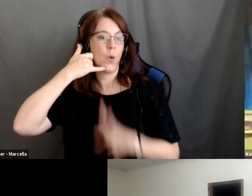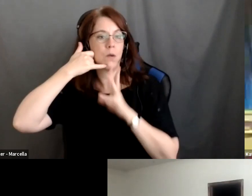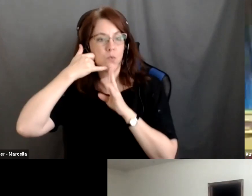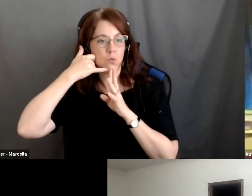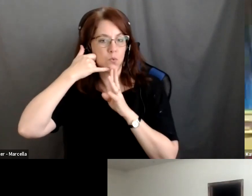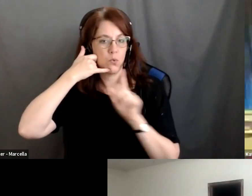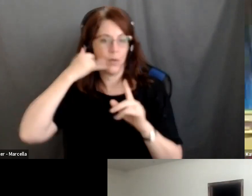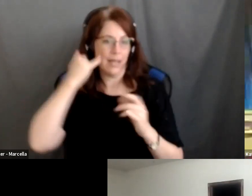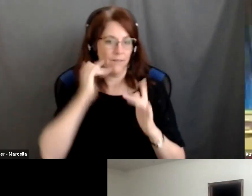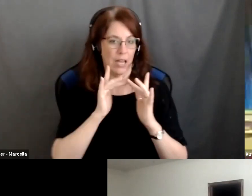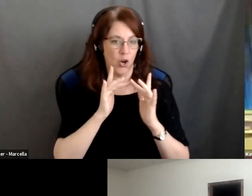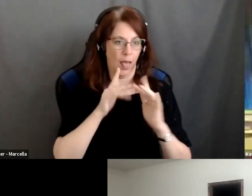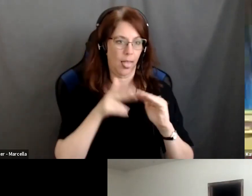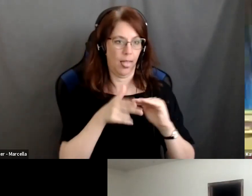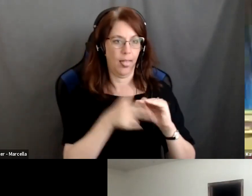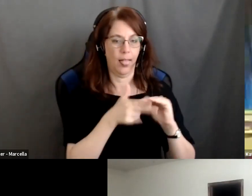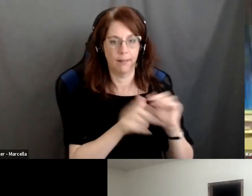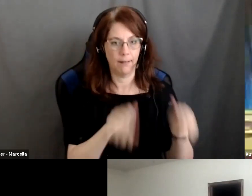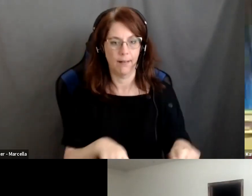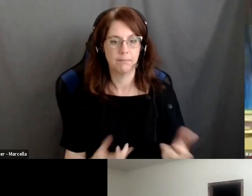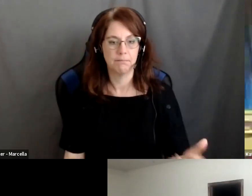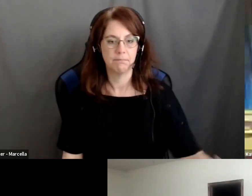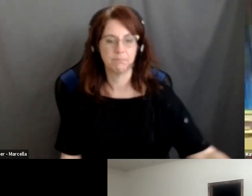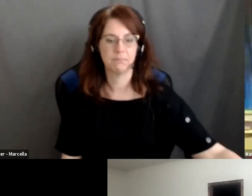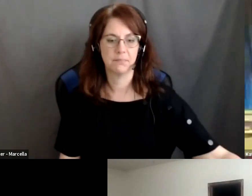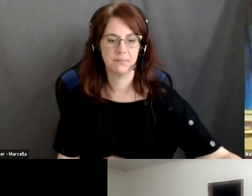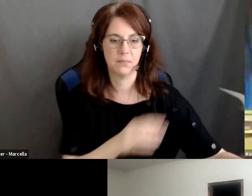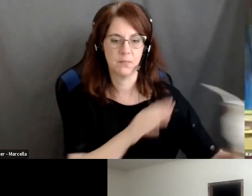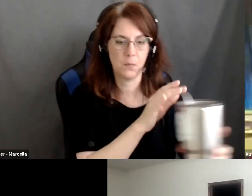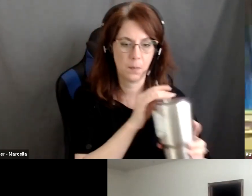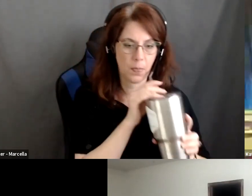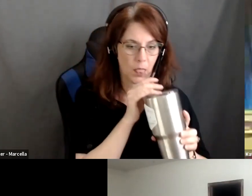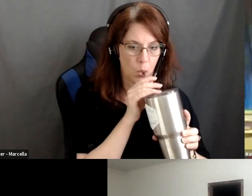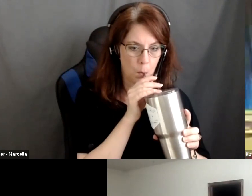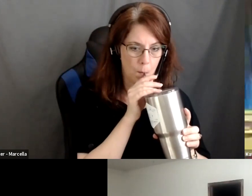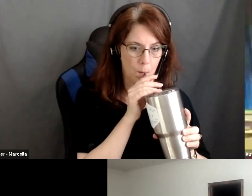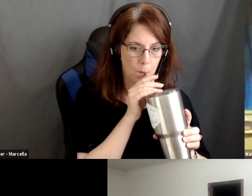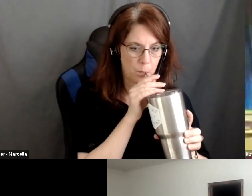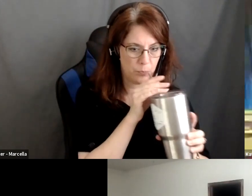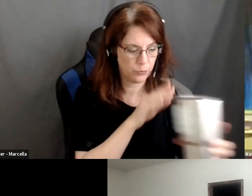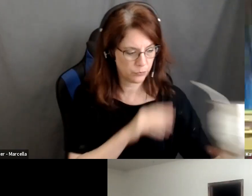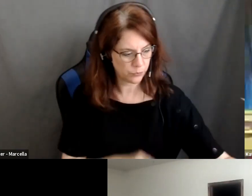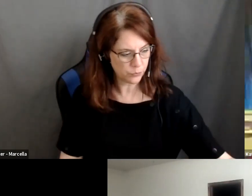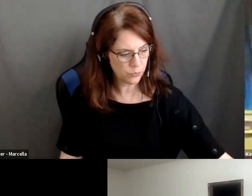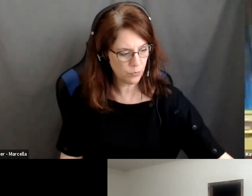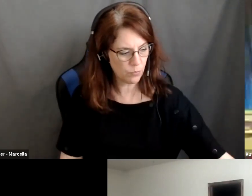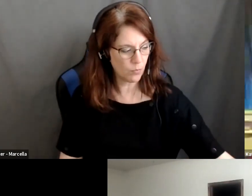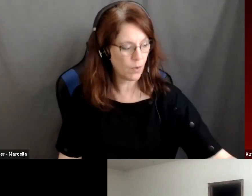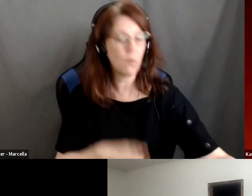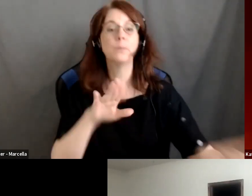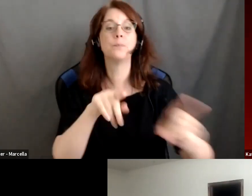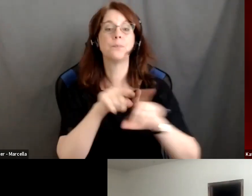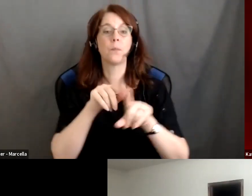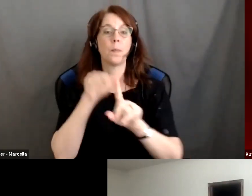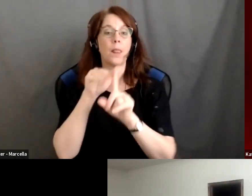if your internet's choppy. And Don't forget to fill out our evaluation